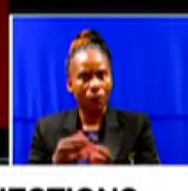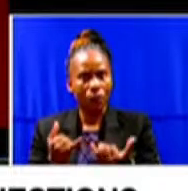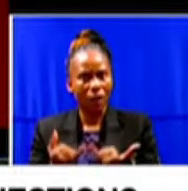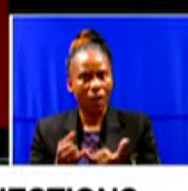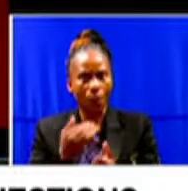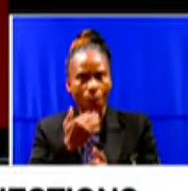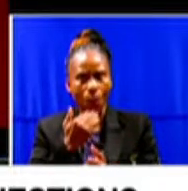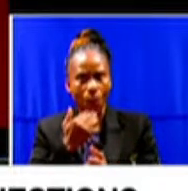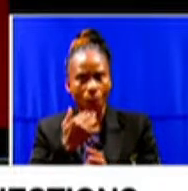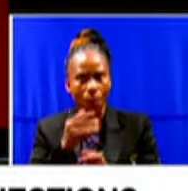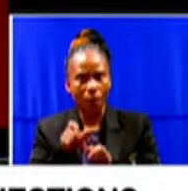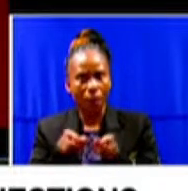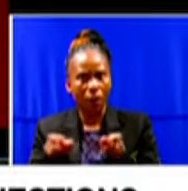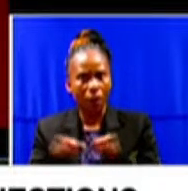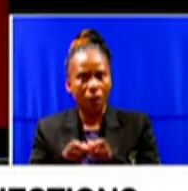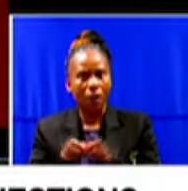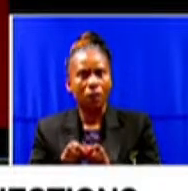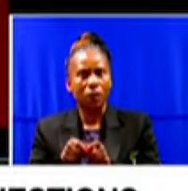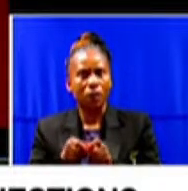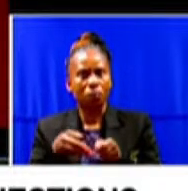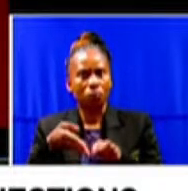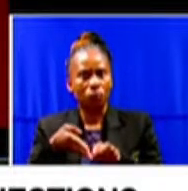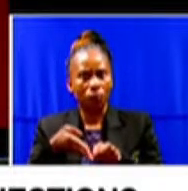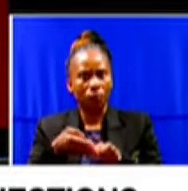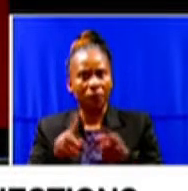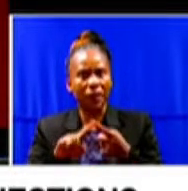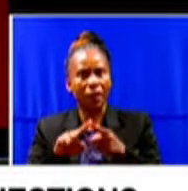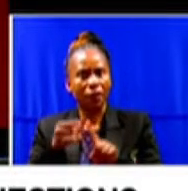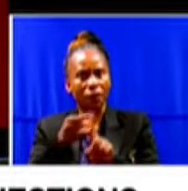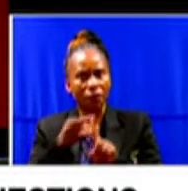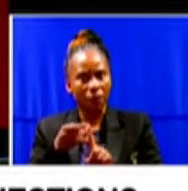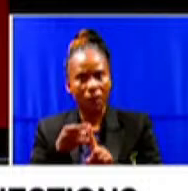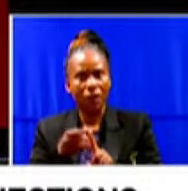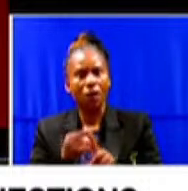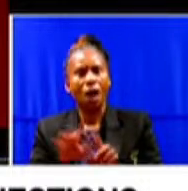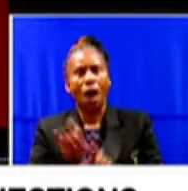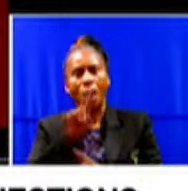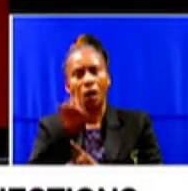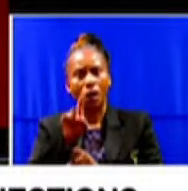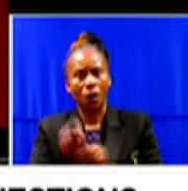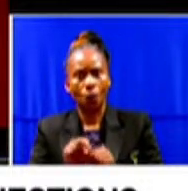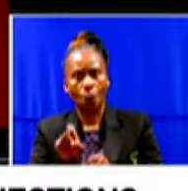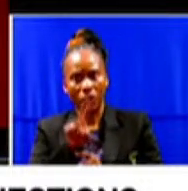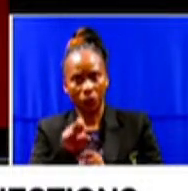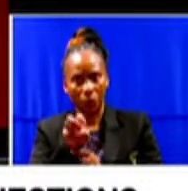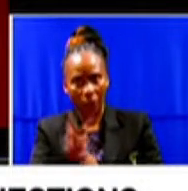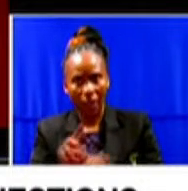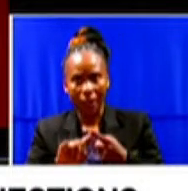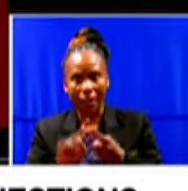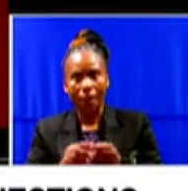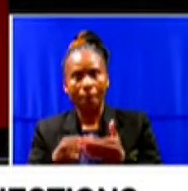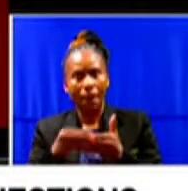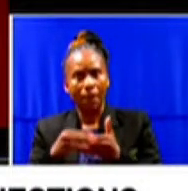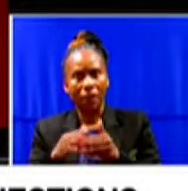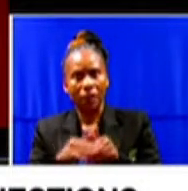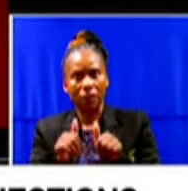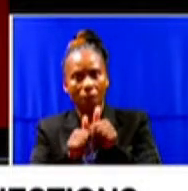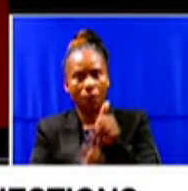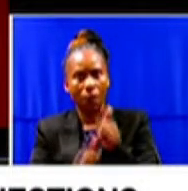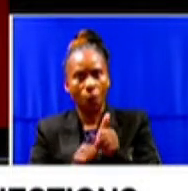the virtual platform. The members who will pose supplementary questions will be recognized. In